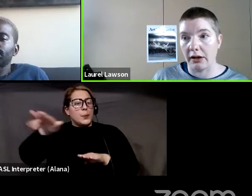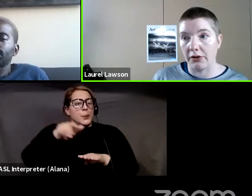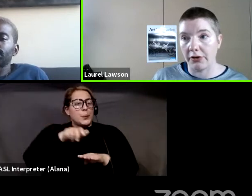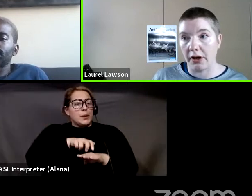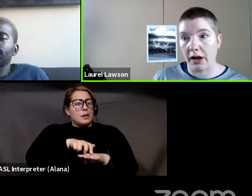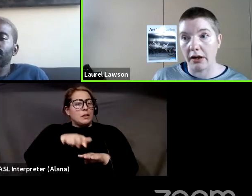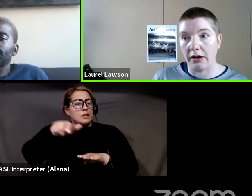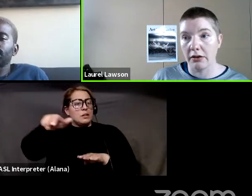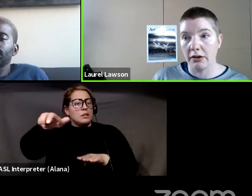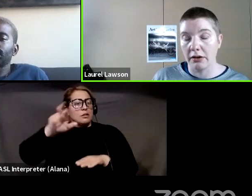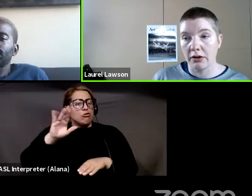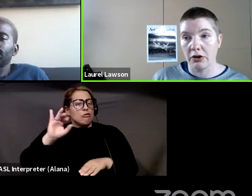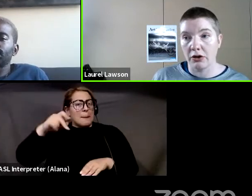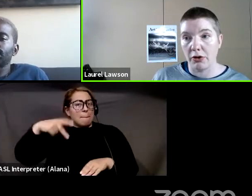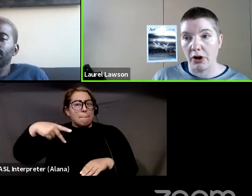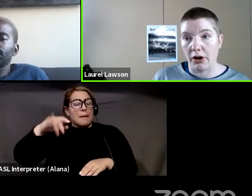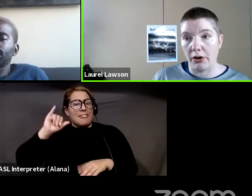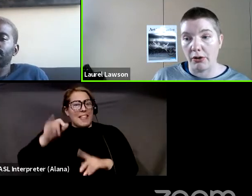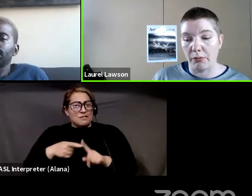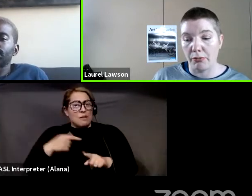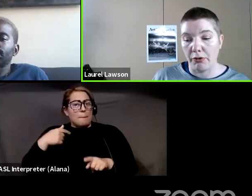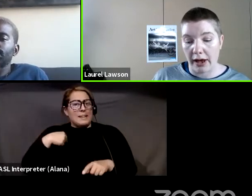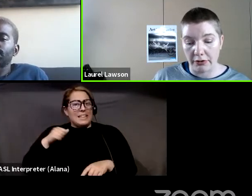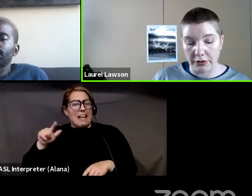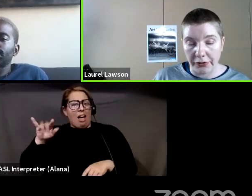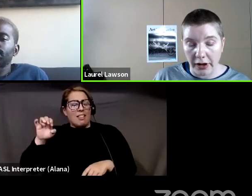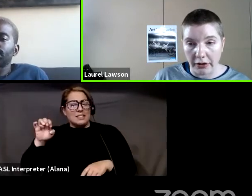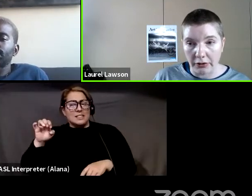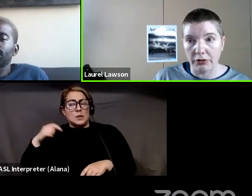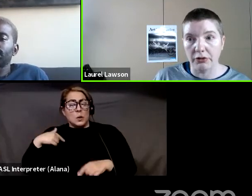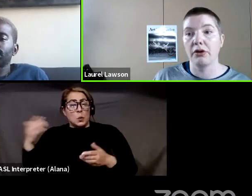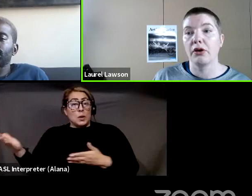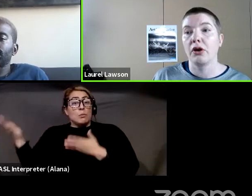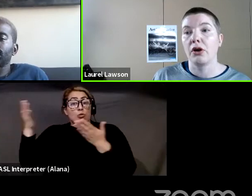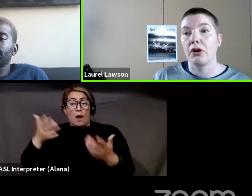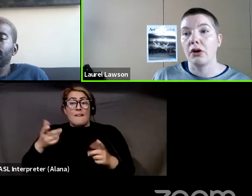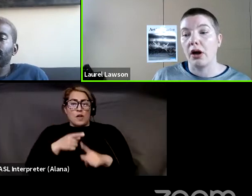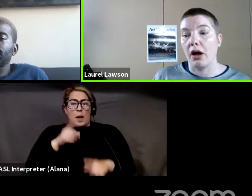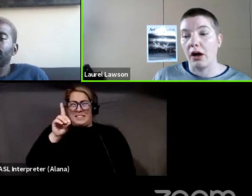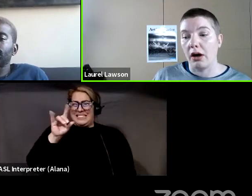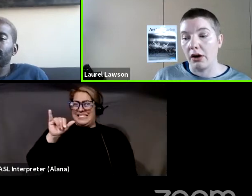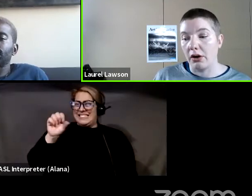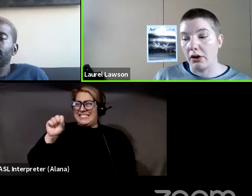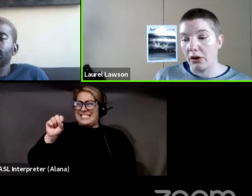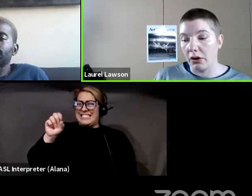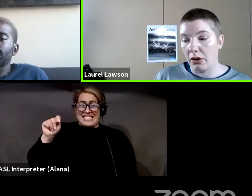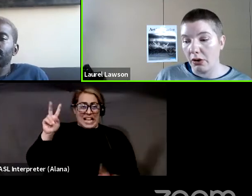that Alice and I brought out in Descent,